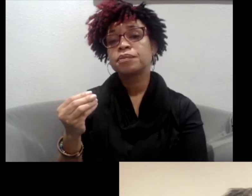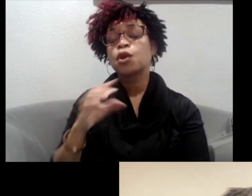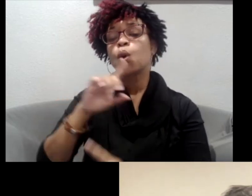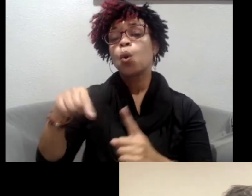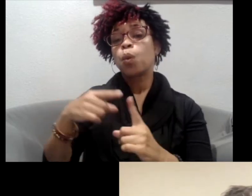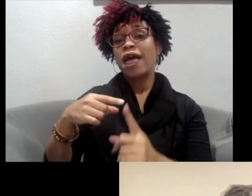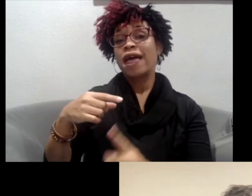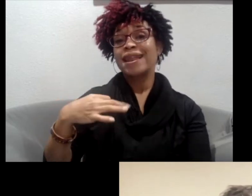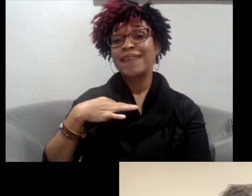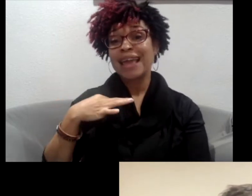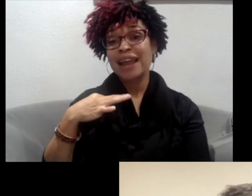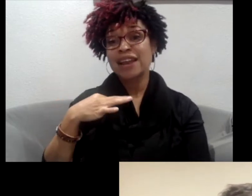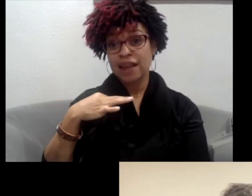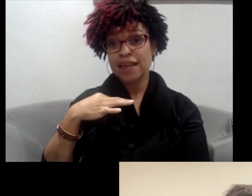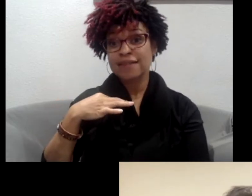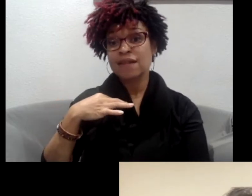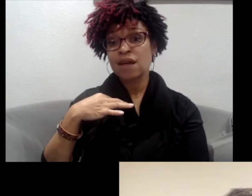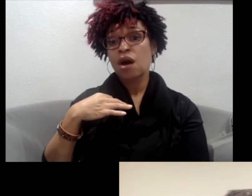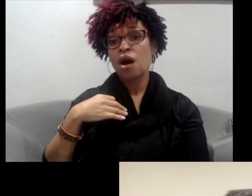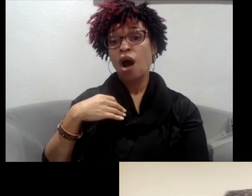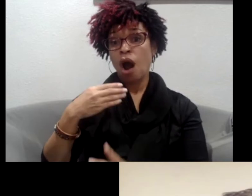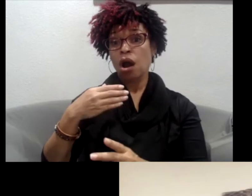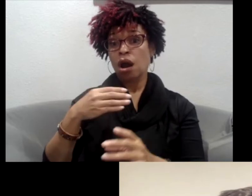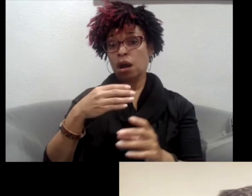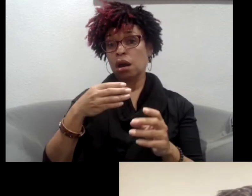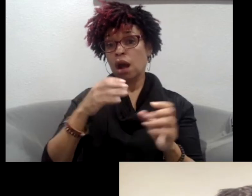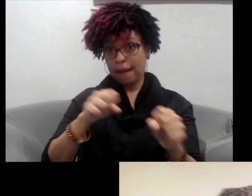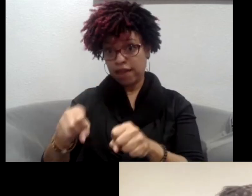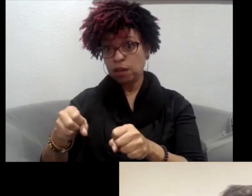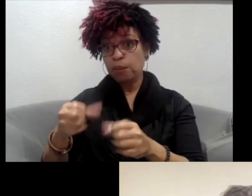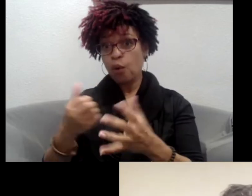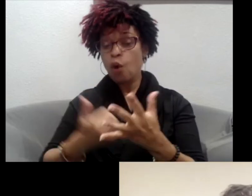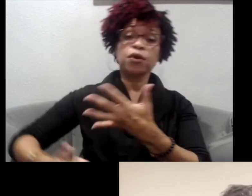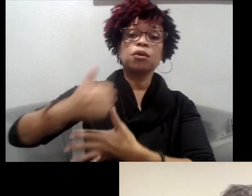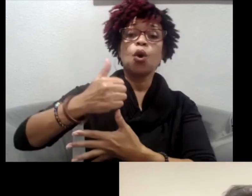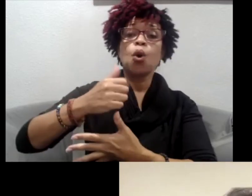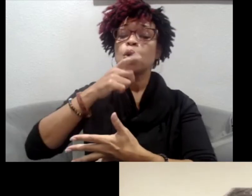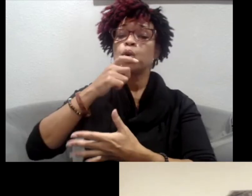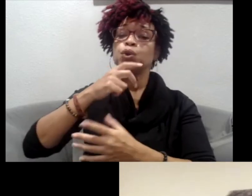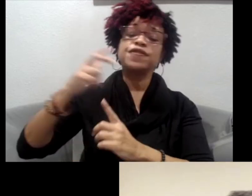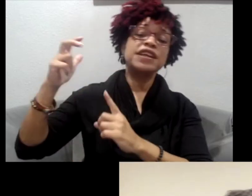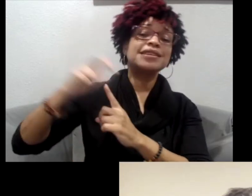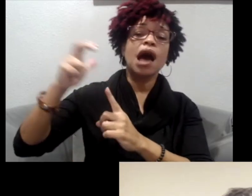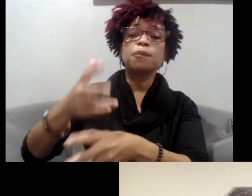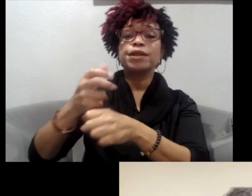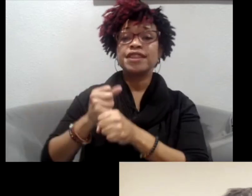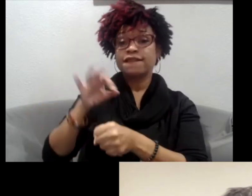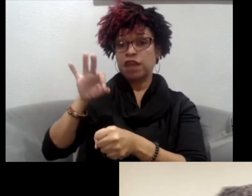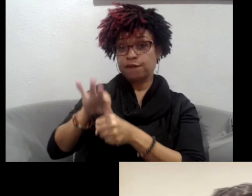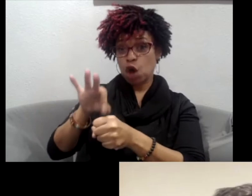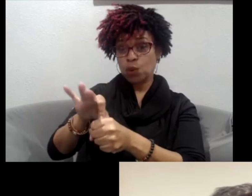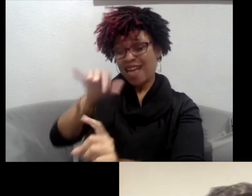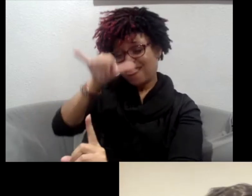are eligible for the executive board, whomever is the top receiving vote getter, that individual